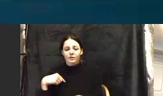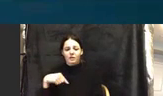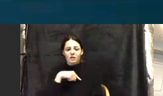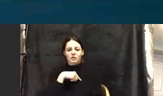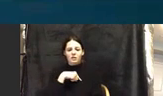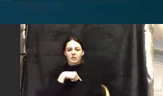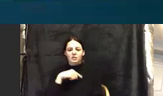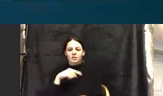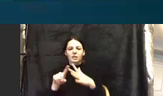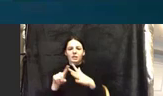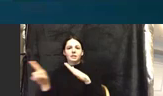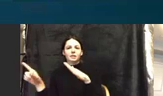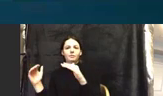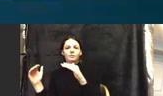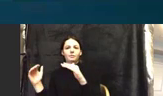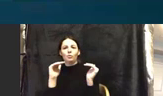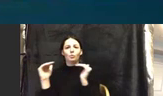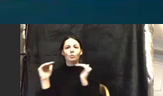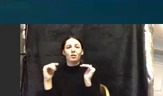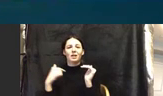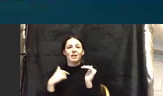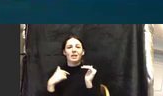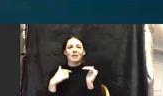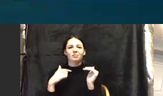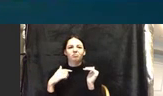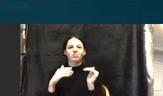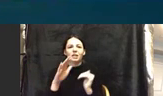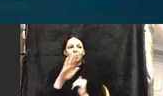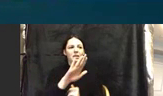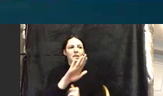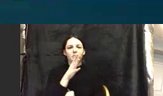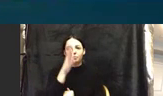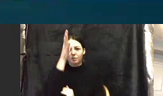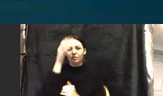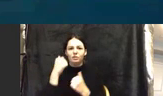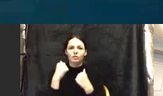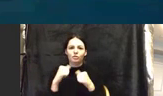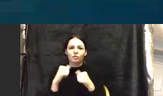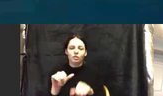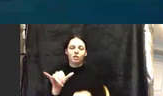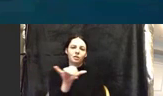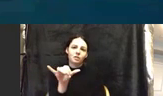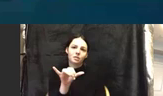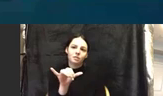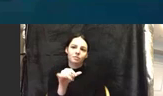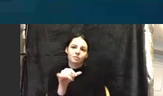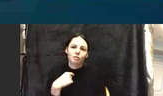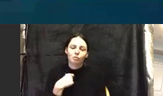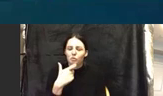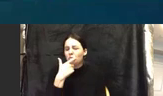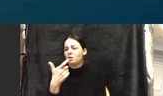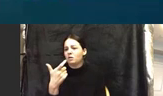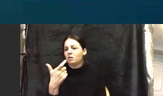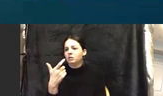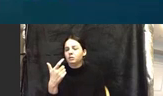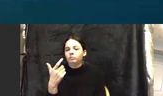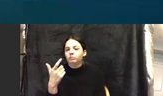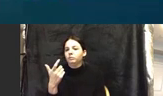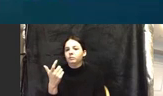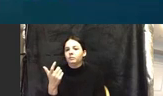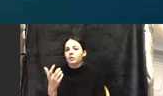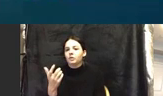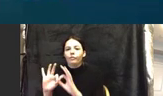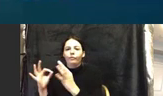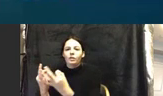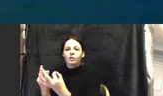escaping war, just as these parents were doing. I was watching children drowning, families drowning, on these